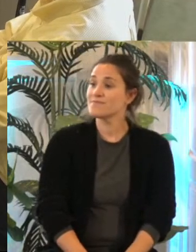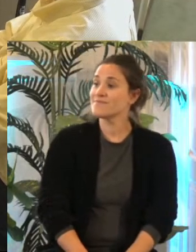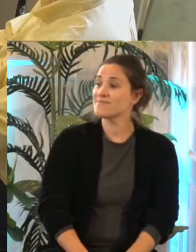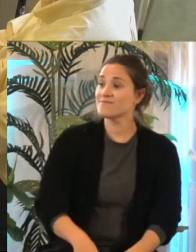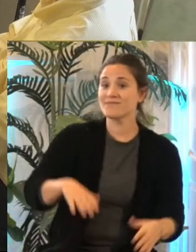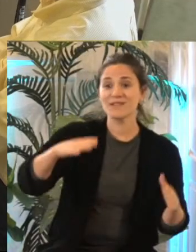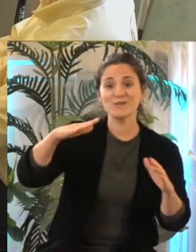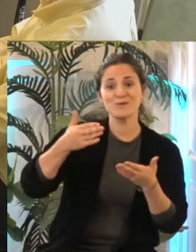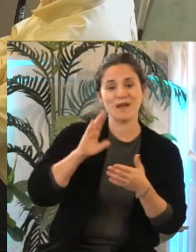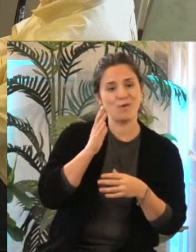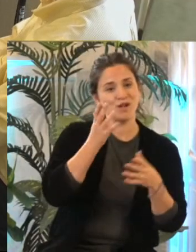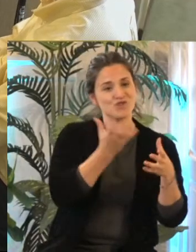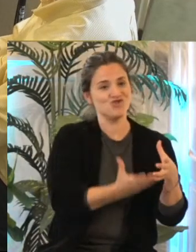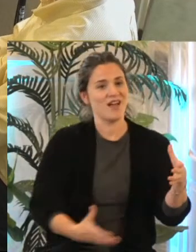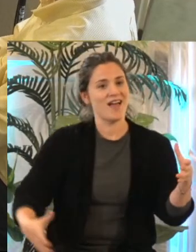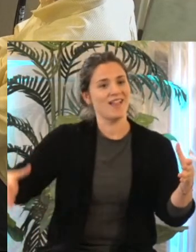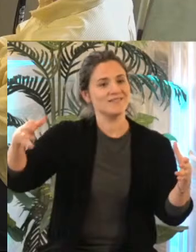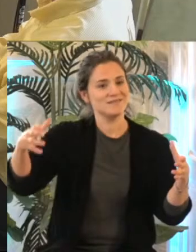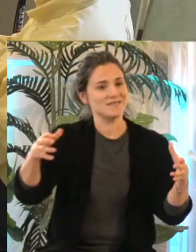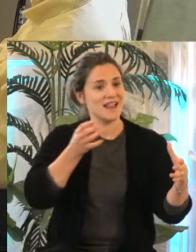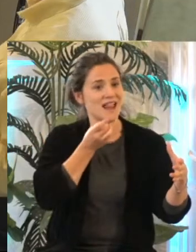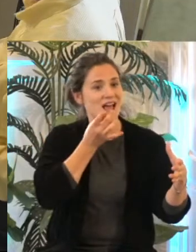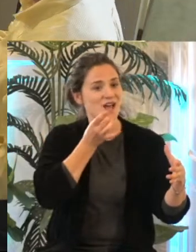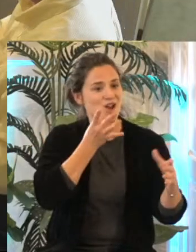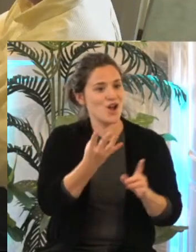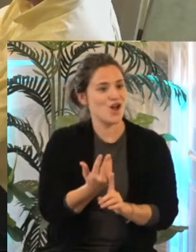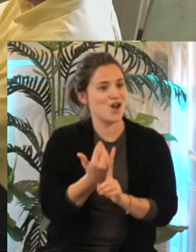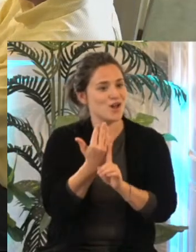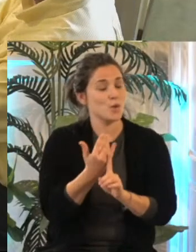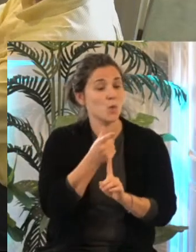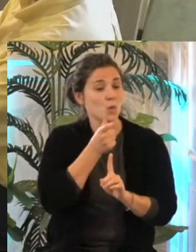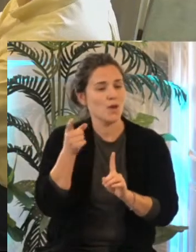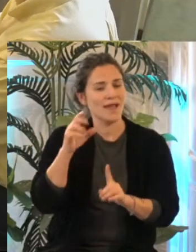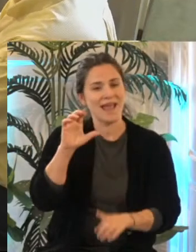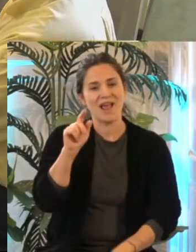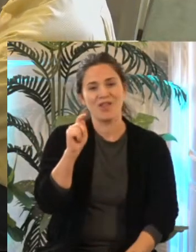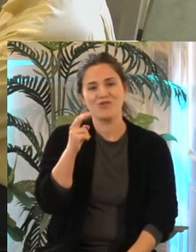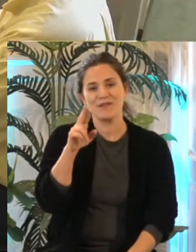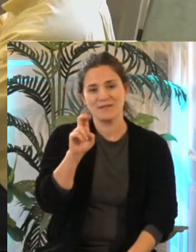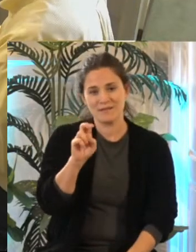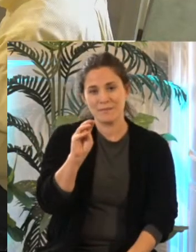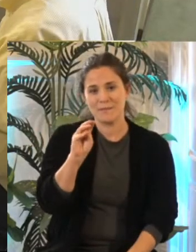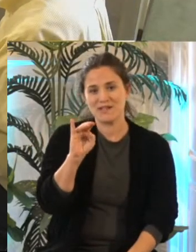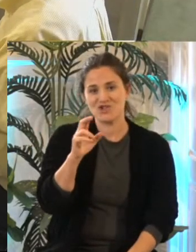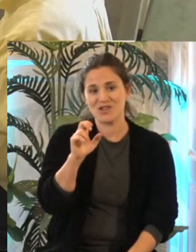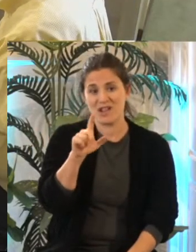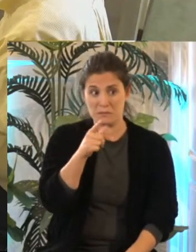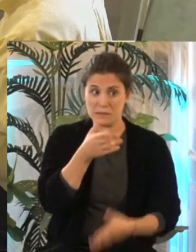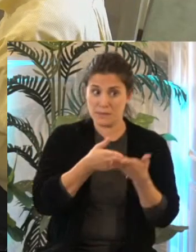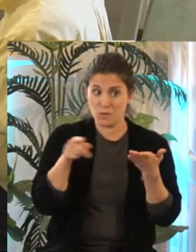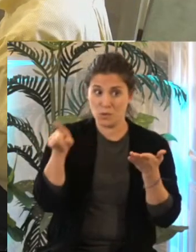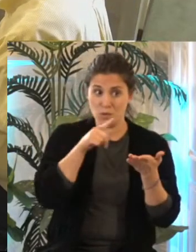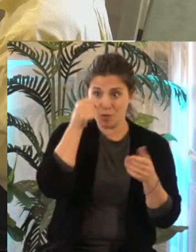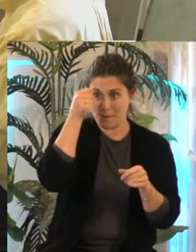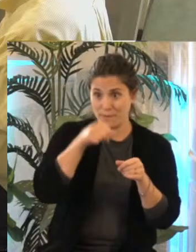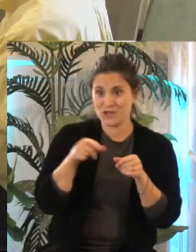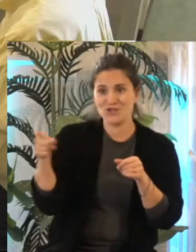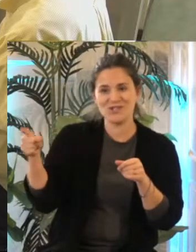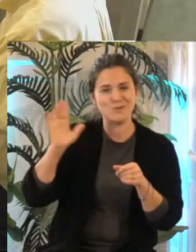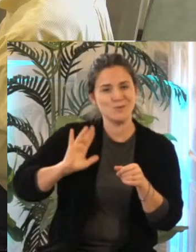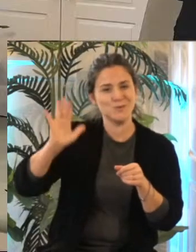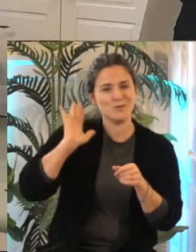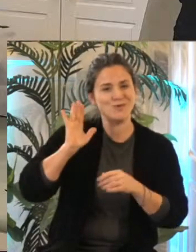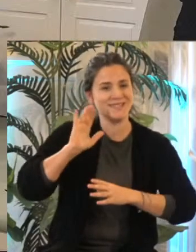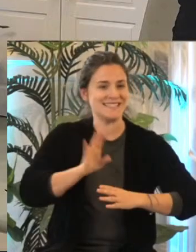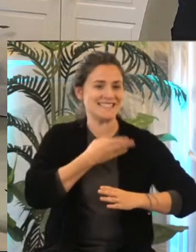Our chalice lighter this morning, Catherine Mitchell, member of All Souls. Some of you may remember she used to sing in the New Dimensions Chorale for a